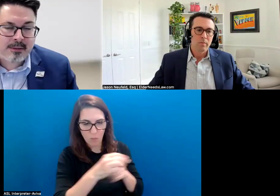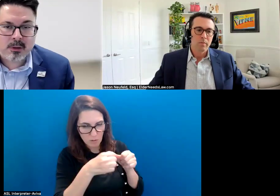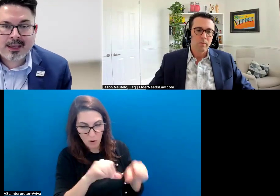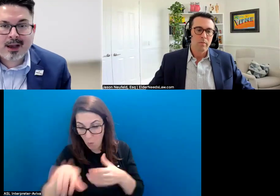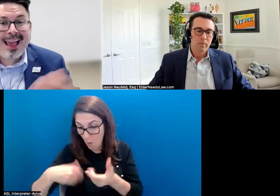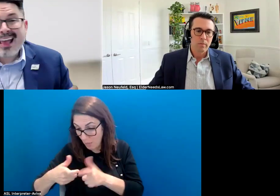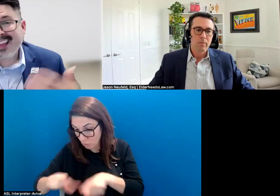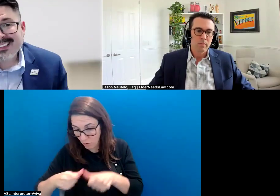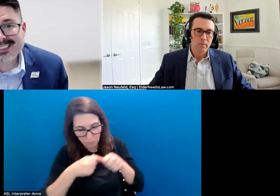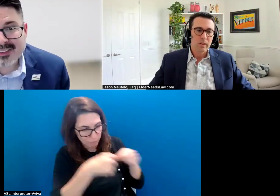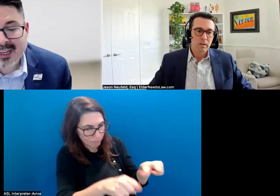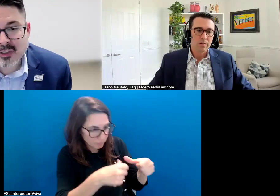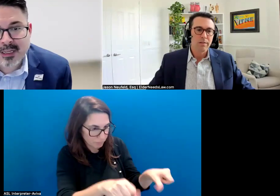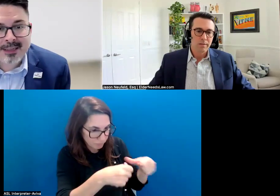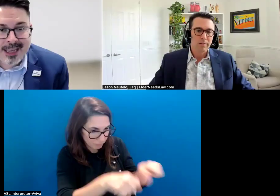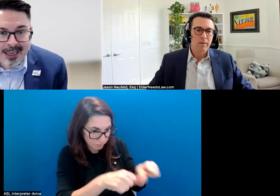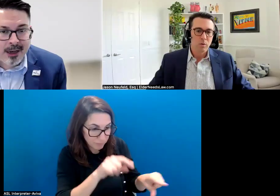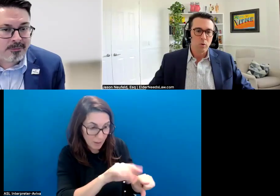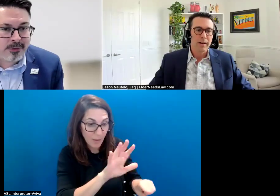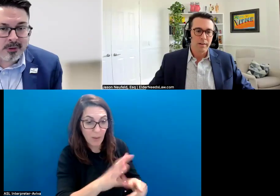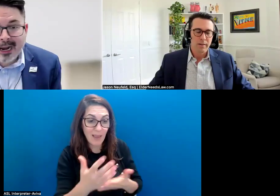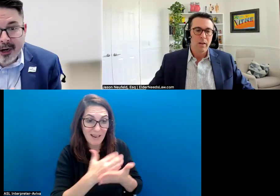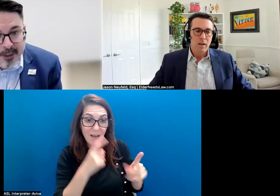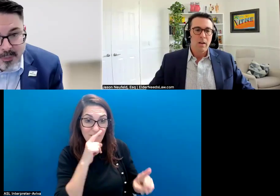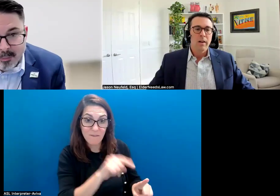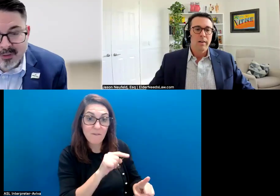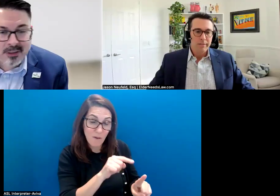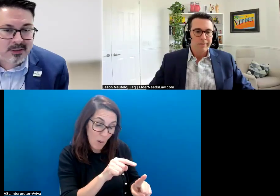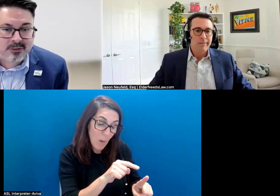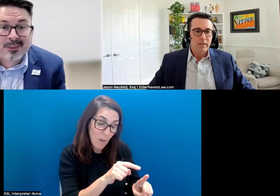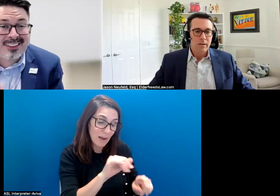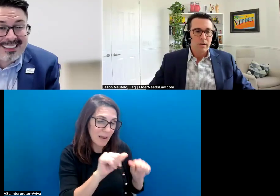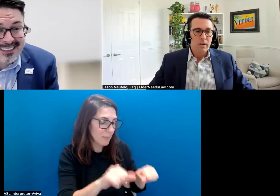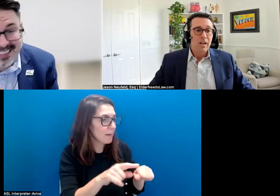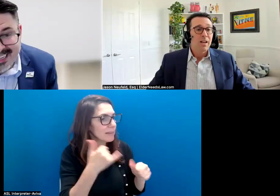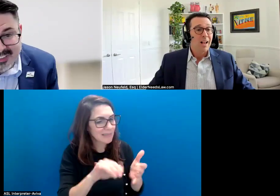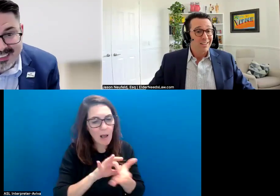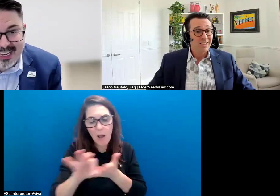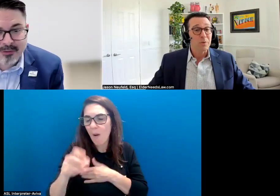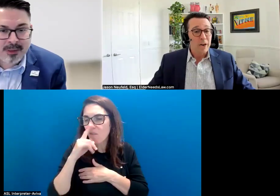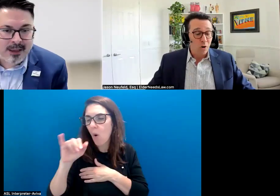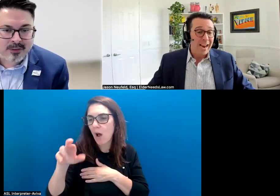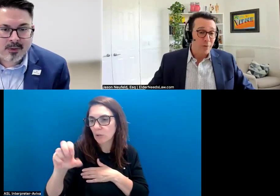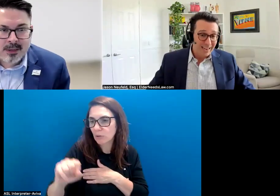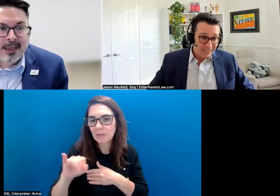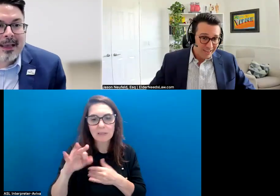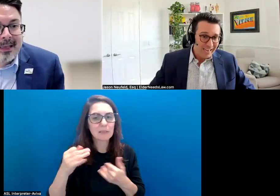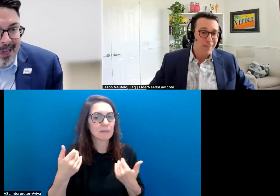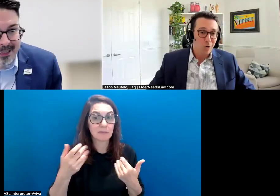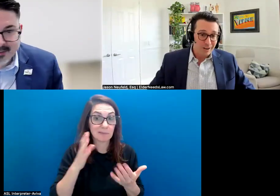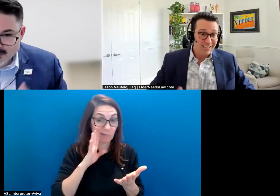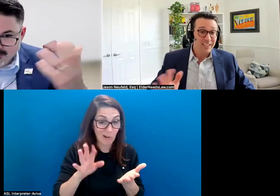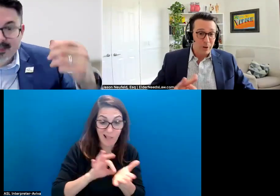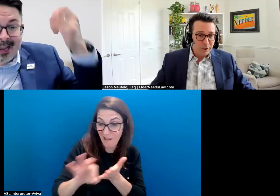into the able account, that still counts as income Right. for IRS purposes. If somebody's on SSI, it's going to count for that. Substantial gainful